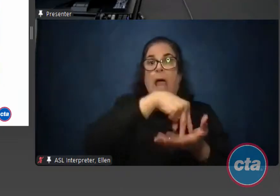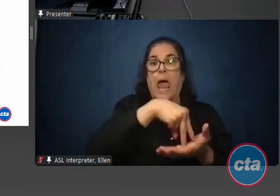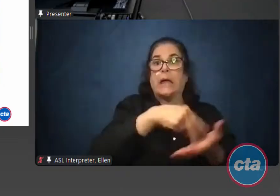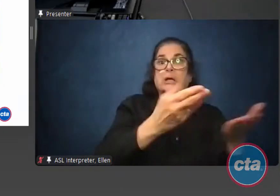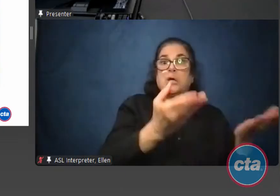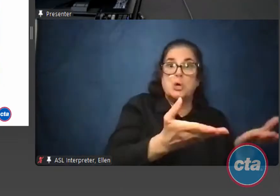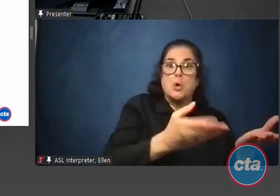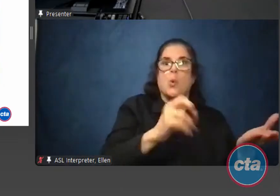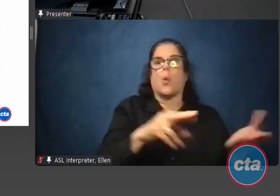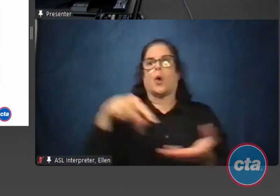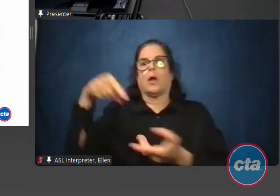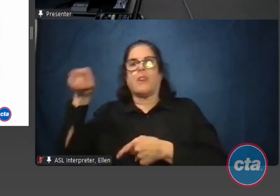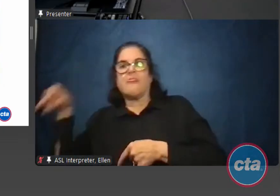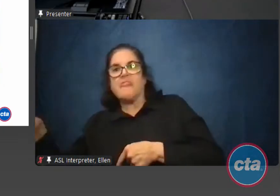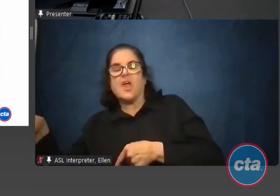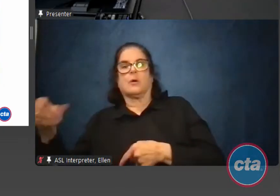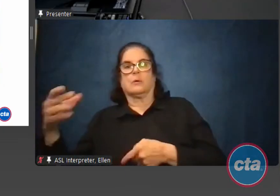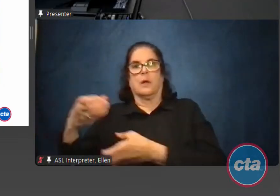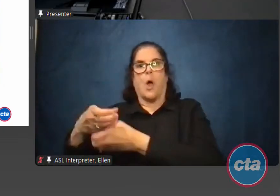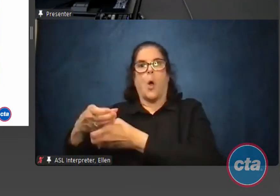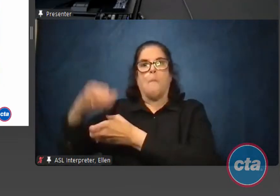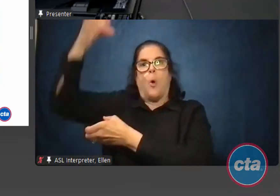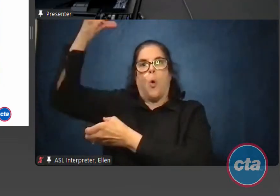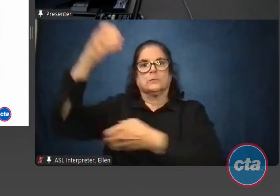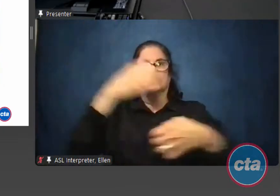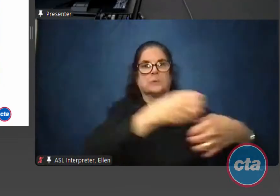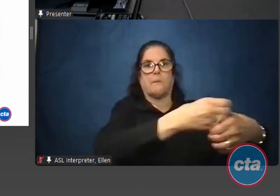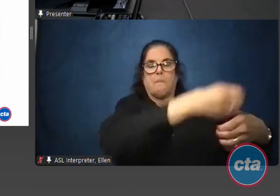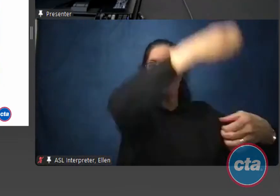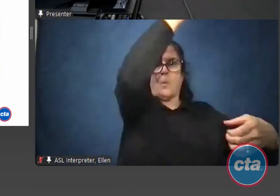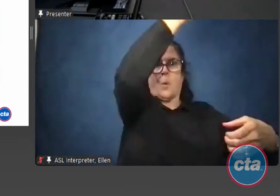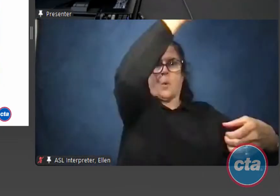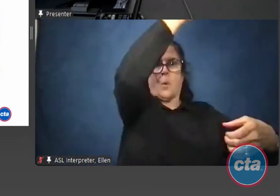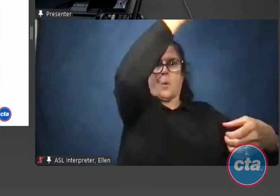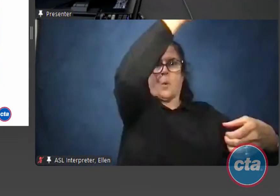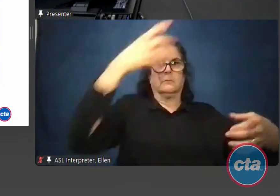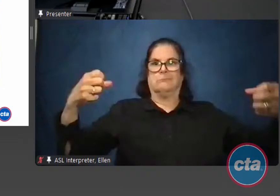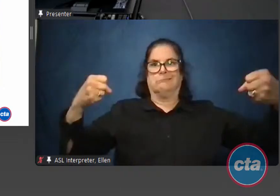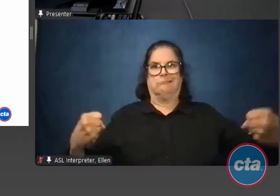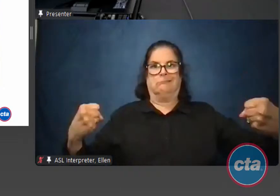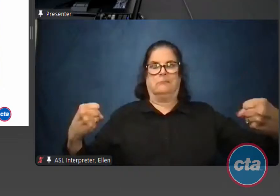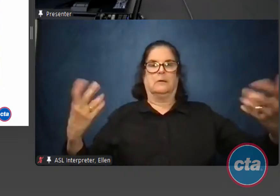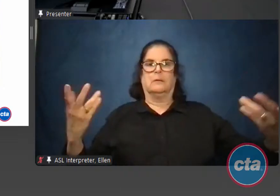of the poles, CDOT, sign regulations for parking,